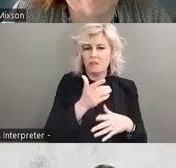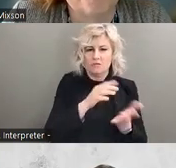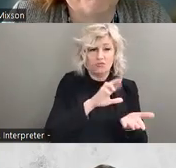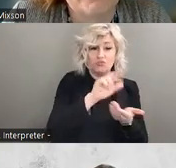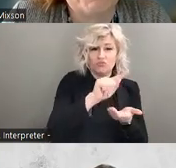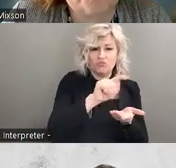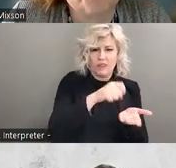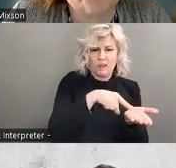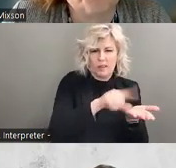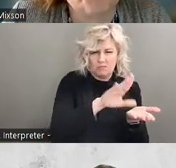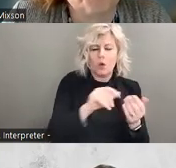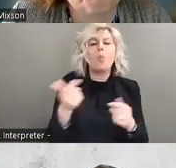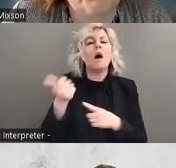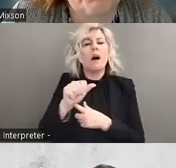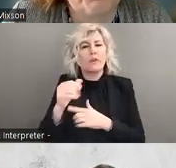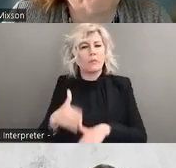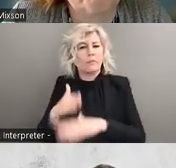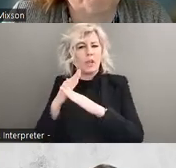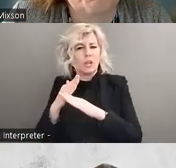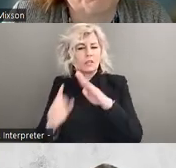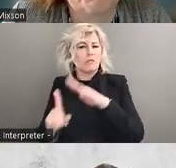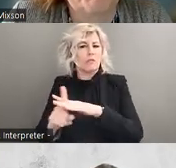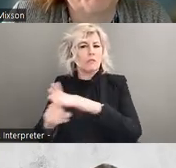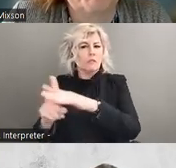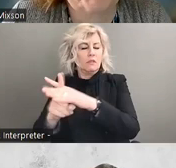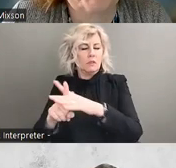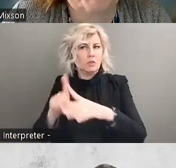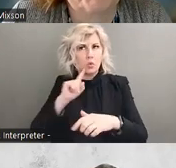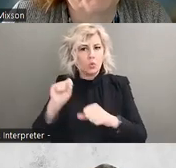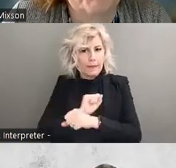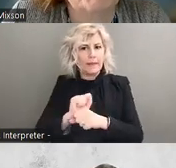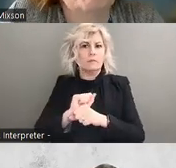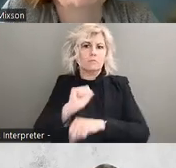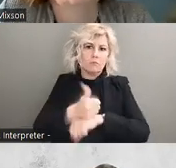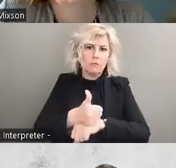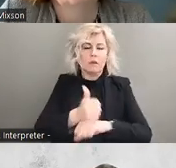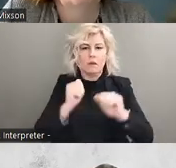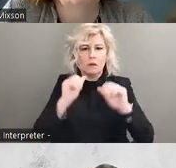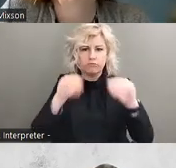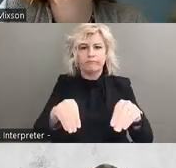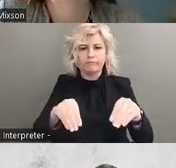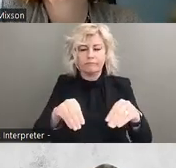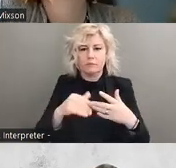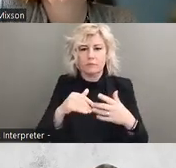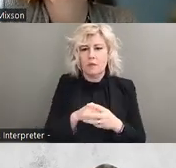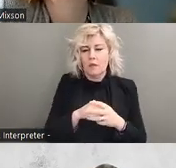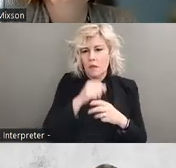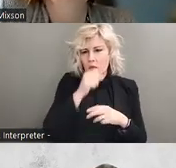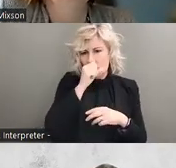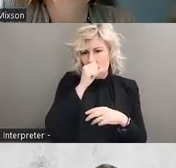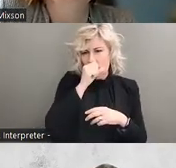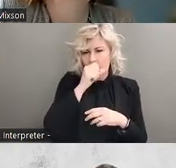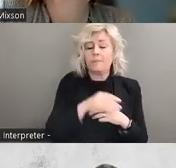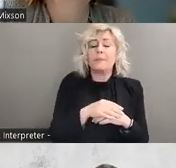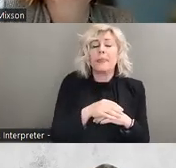other barriers have cropped up to really fully implementing this settlement? Well, I think